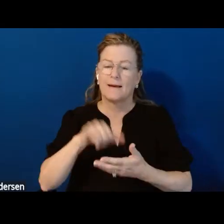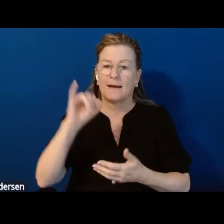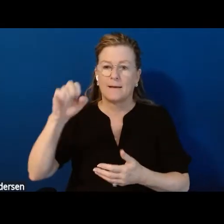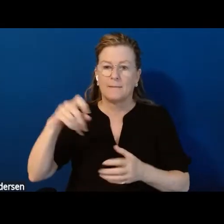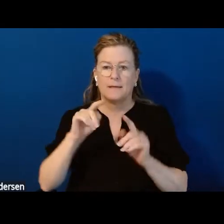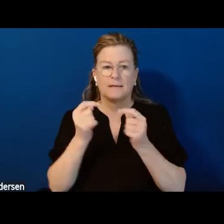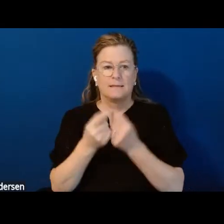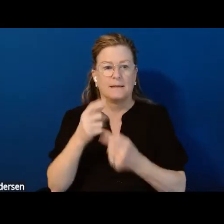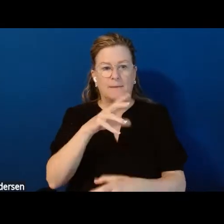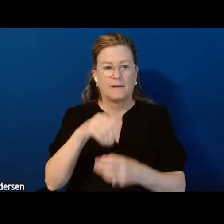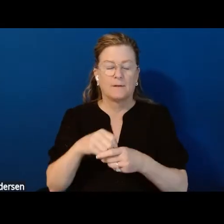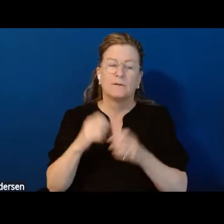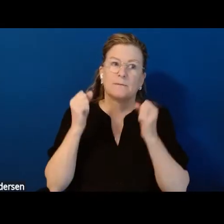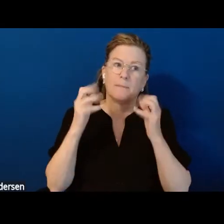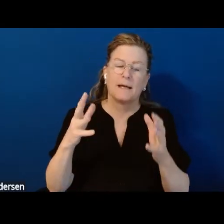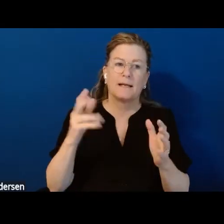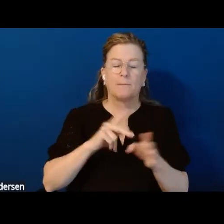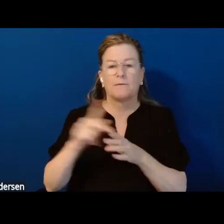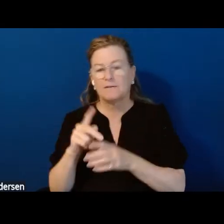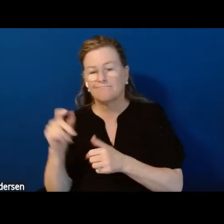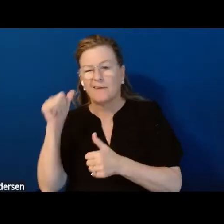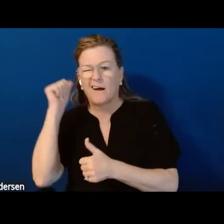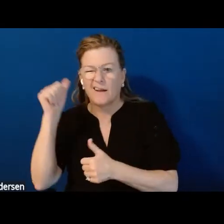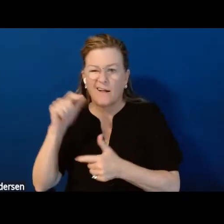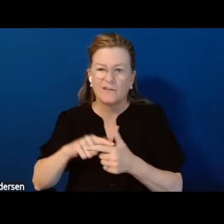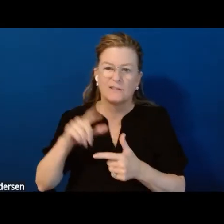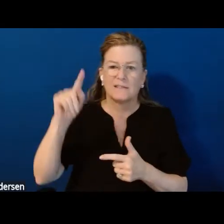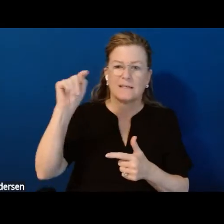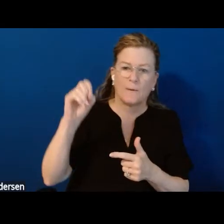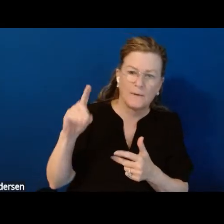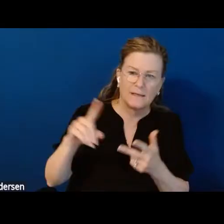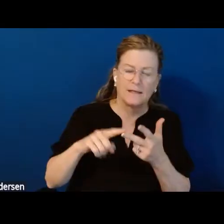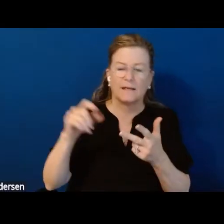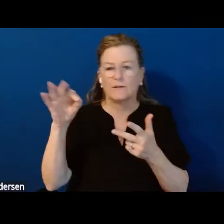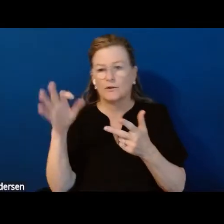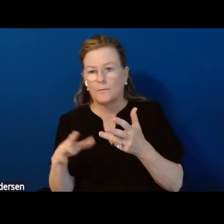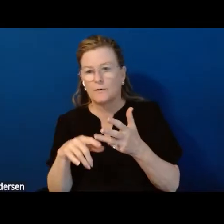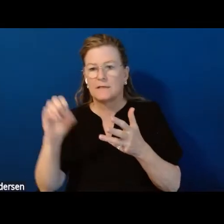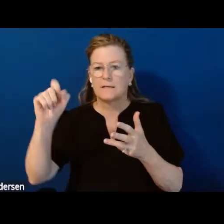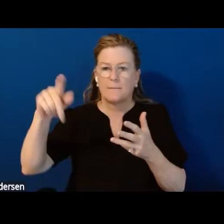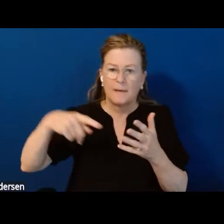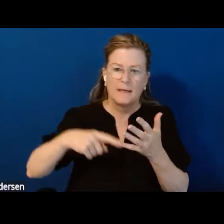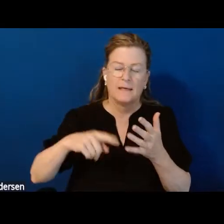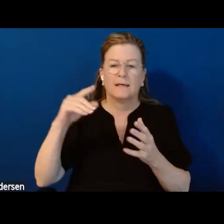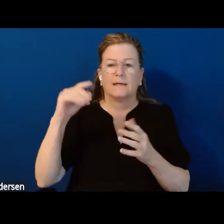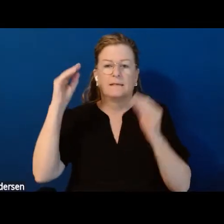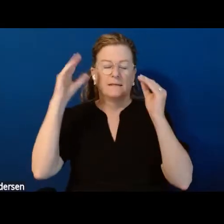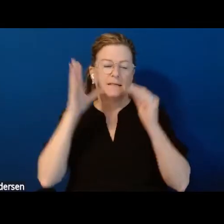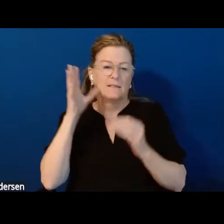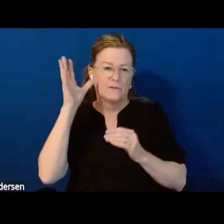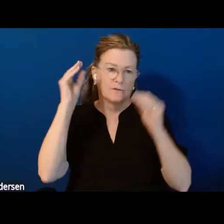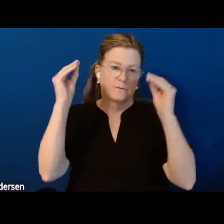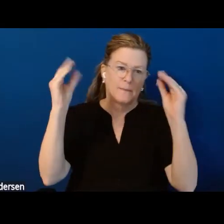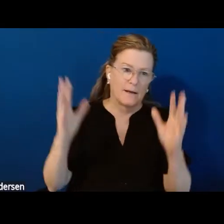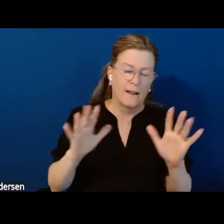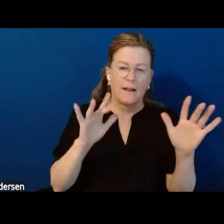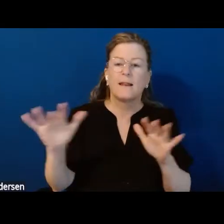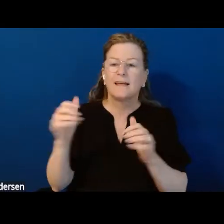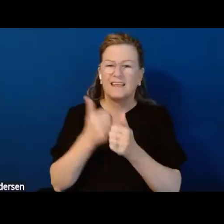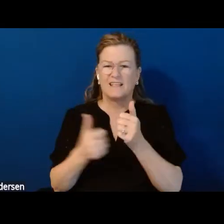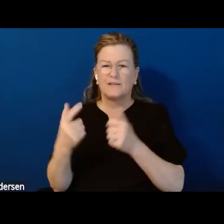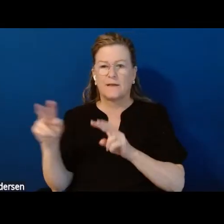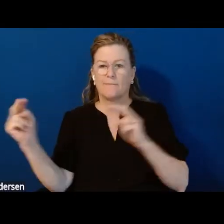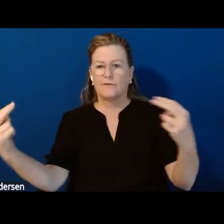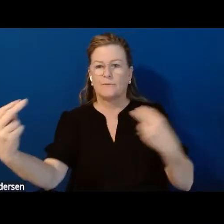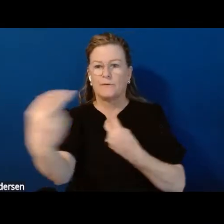many professionals, audiologists, teachers of the deaf, interpreters, SLPs, teachers and parents, and each of them see the student